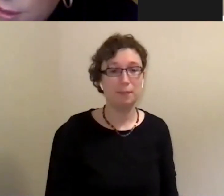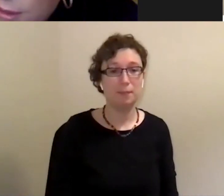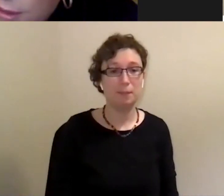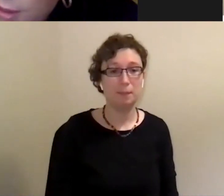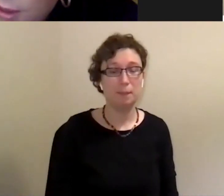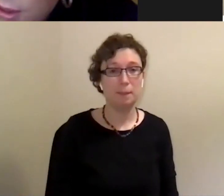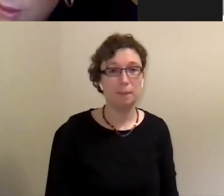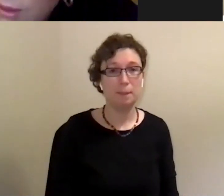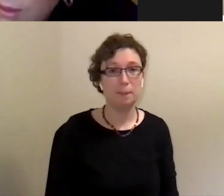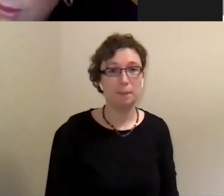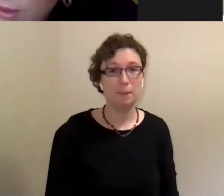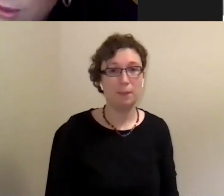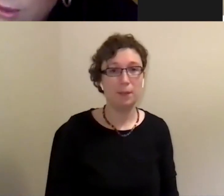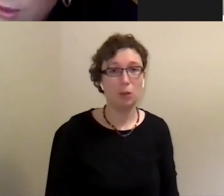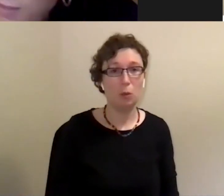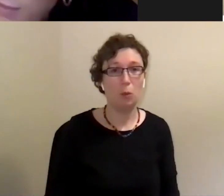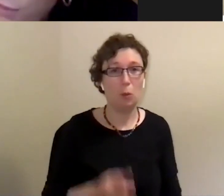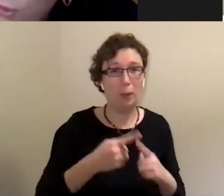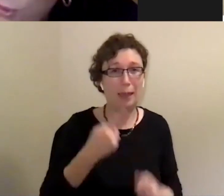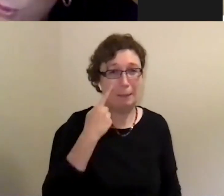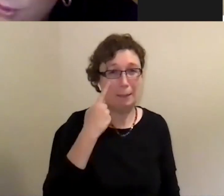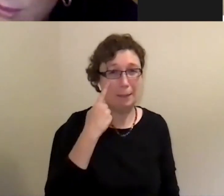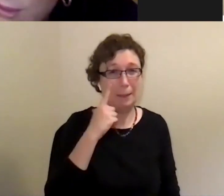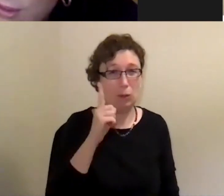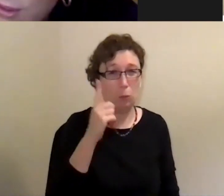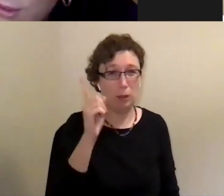have a look.